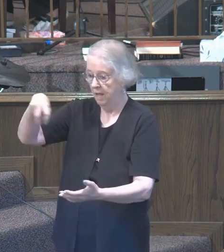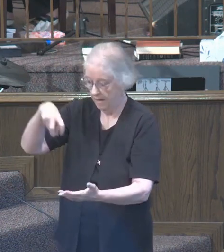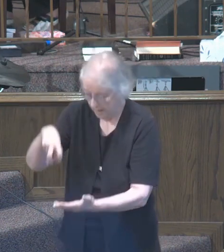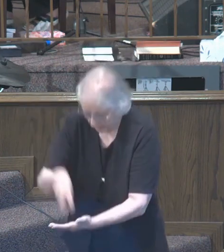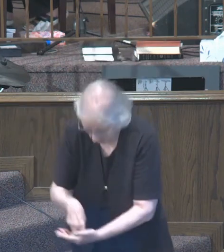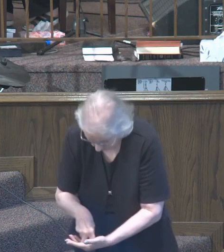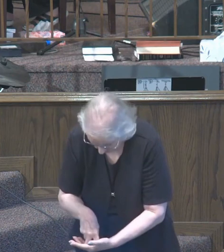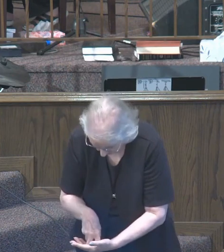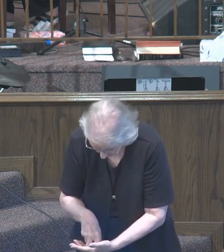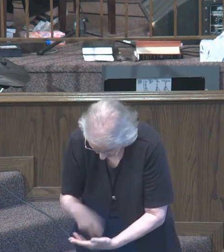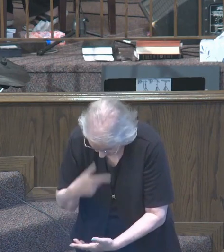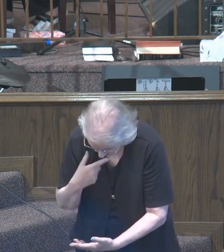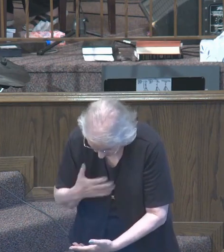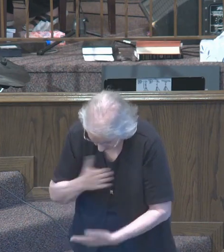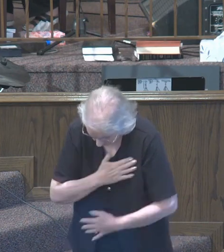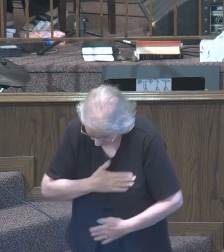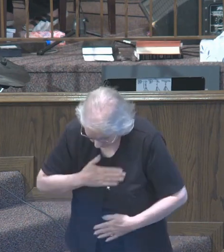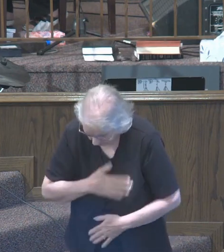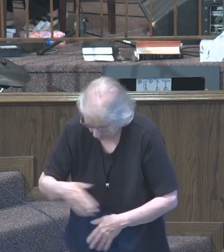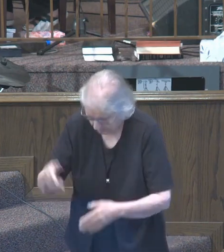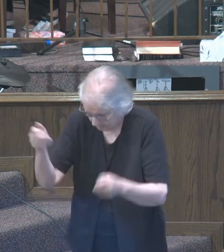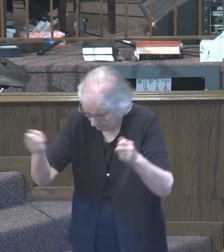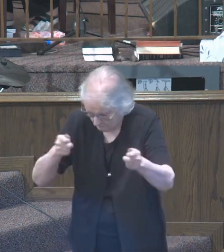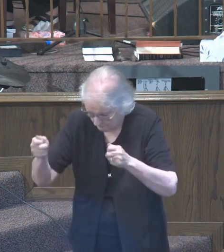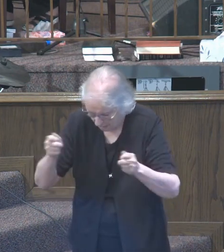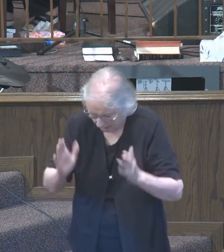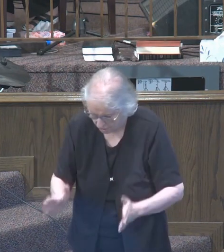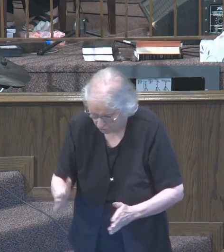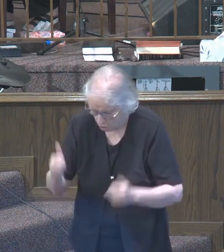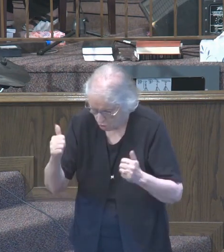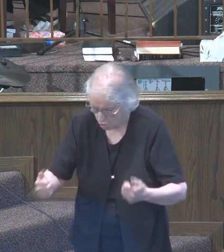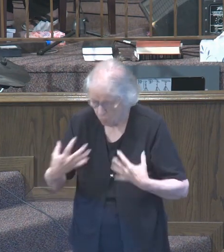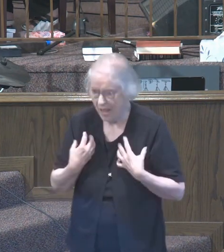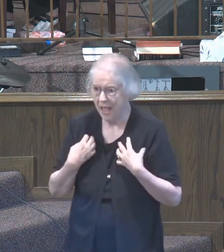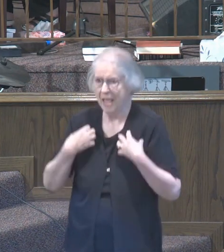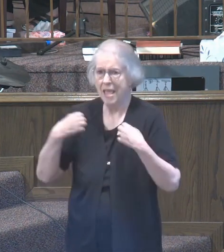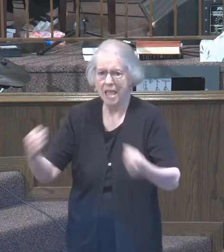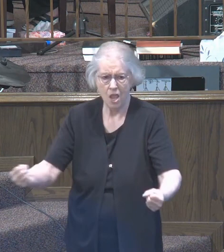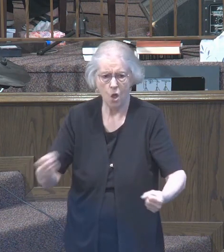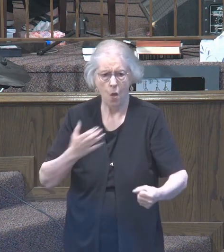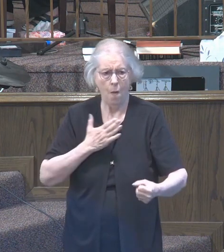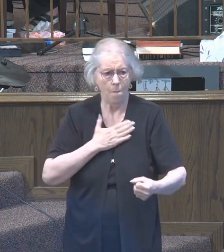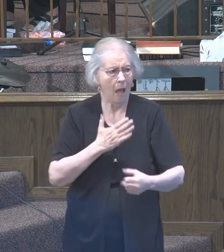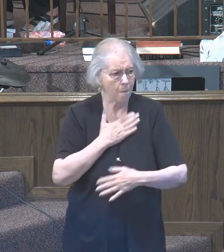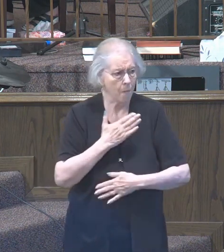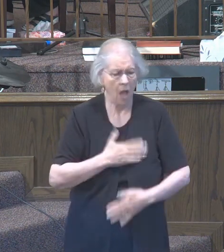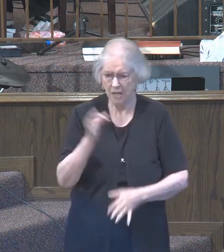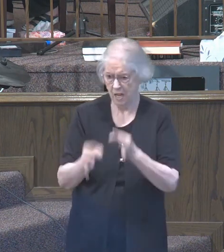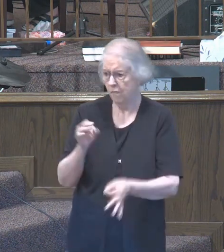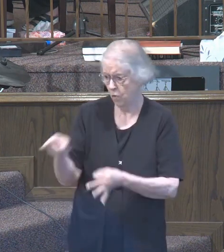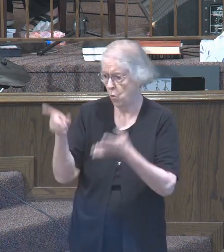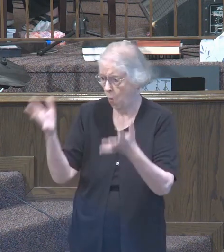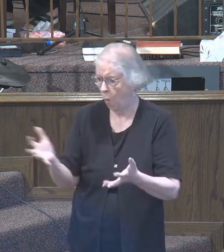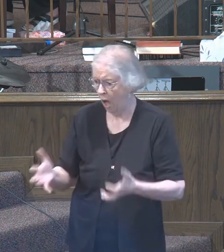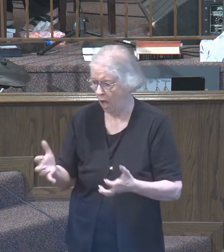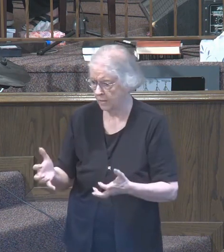praying, "Master, if you want to, you can heal my body." As Jesus entered the village of Capernaum, a